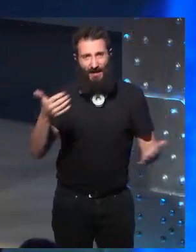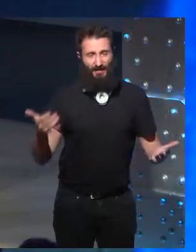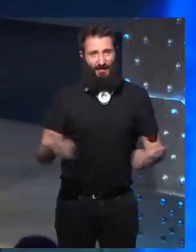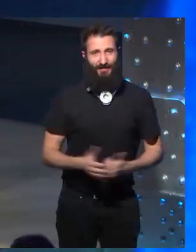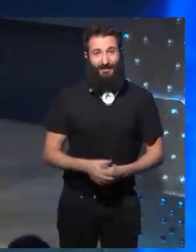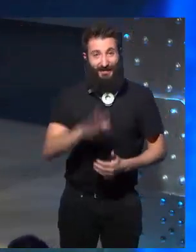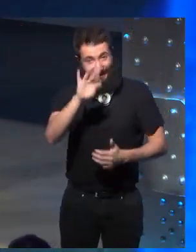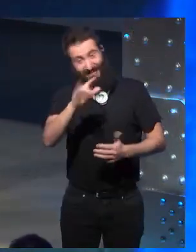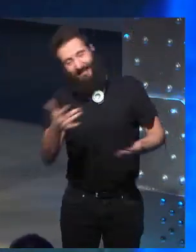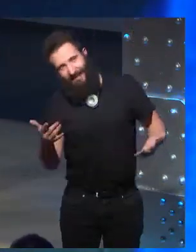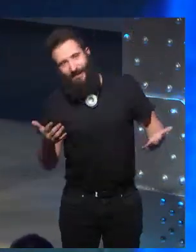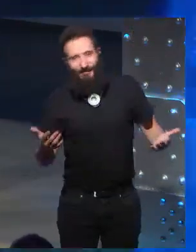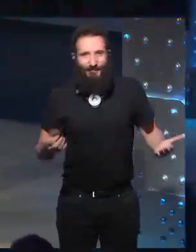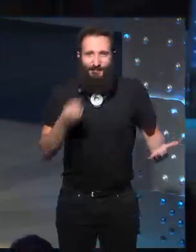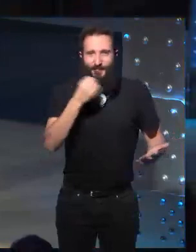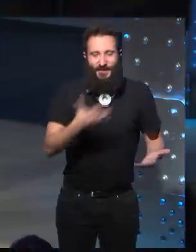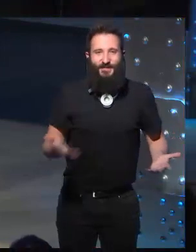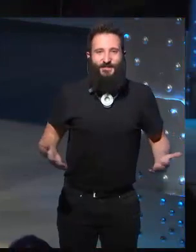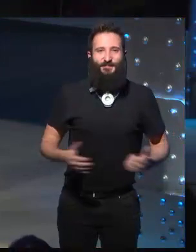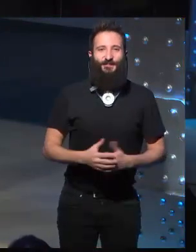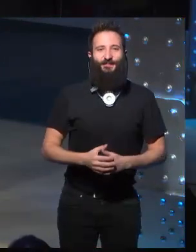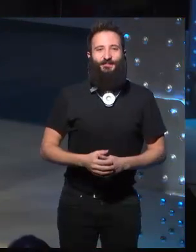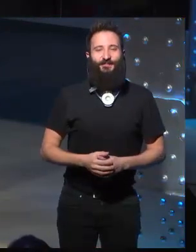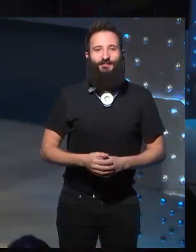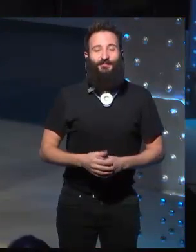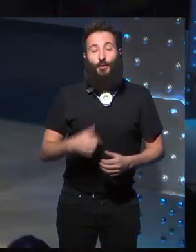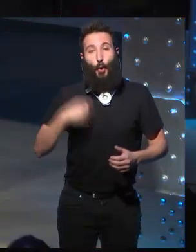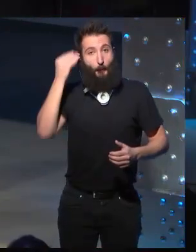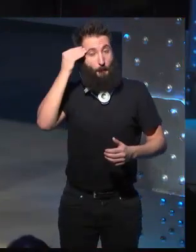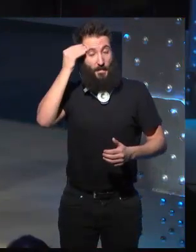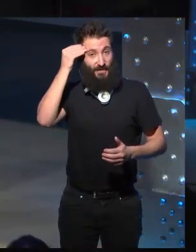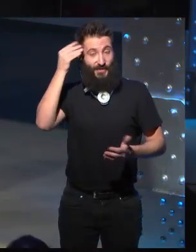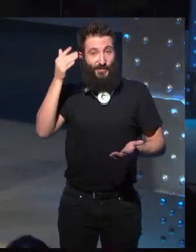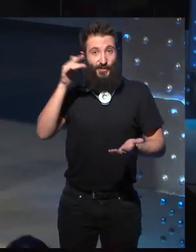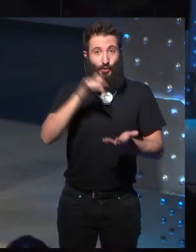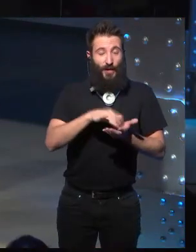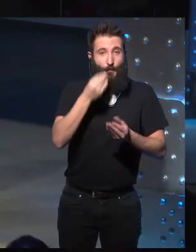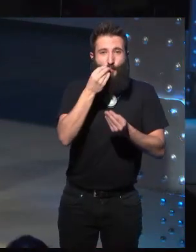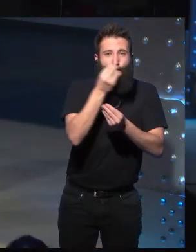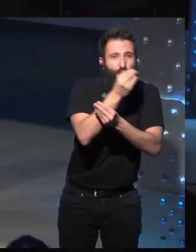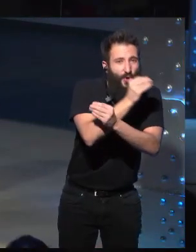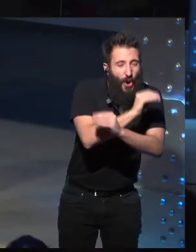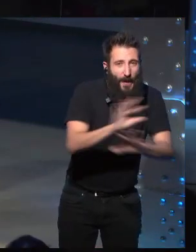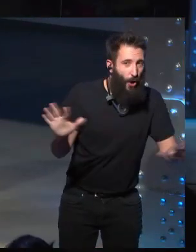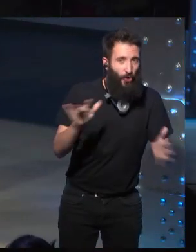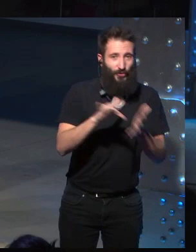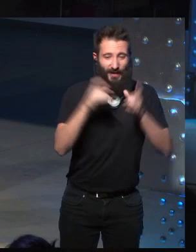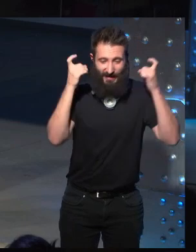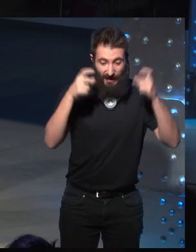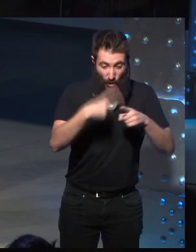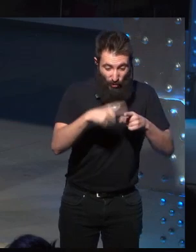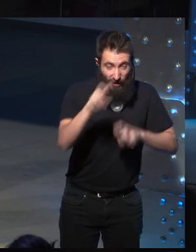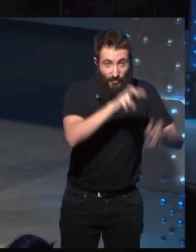yeah, I mean the joy of searching for these things is